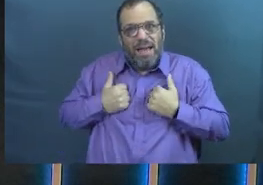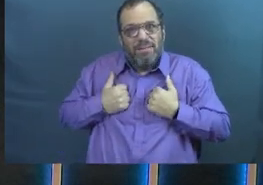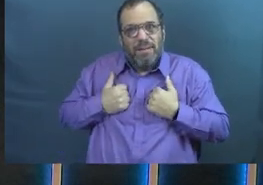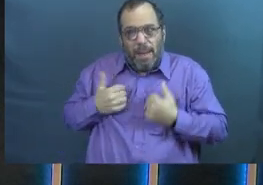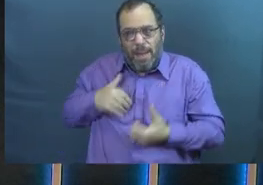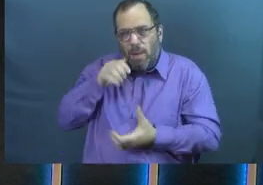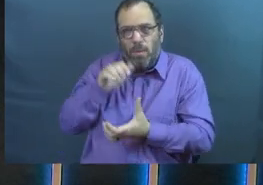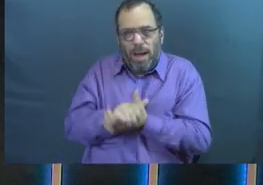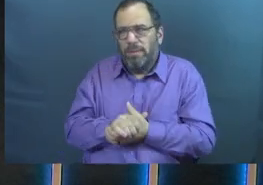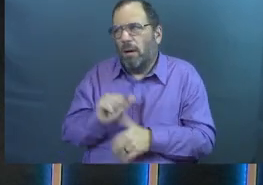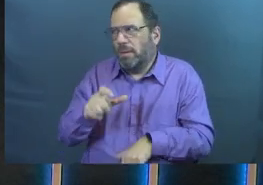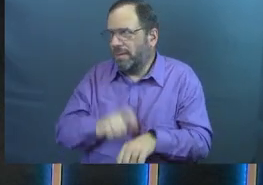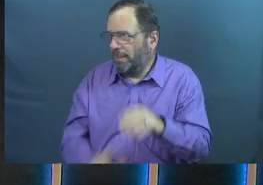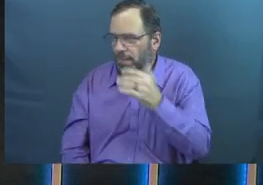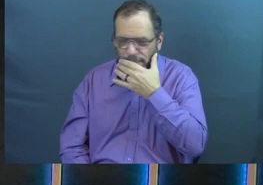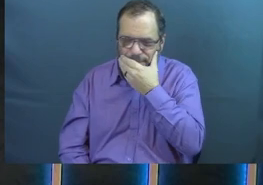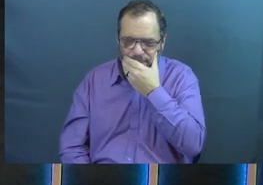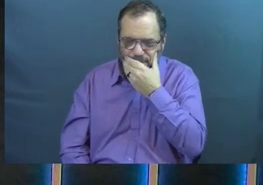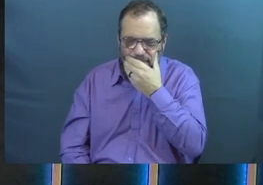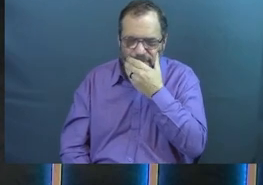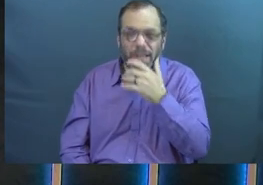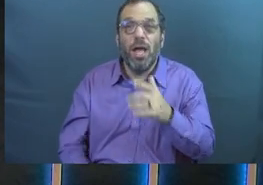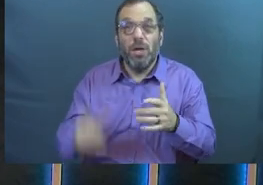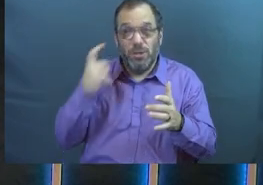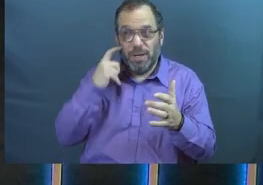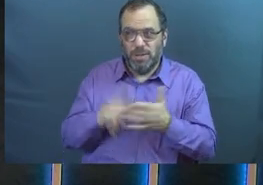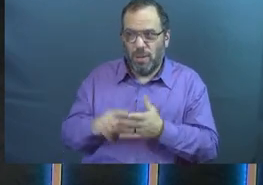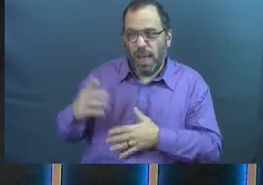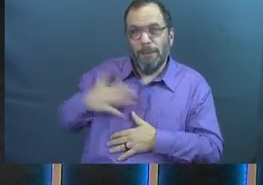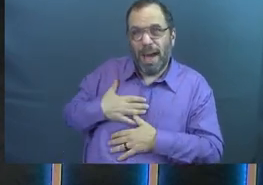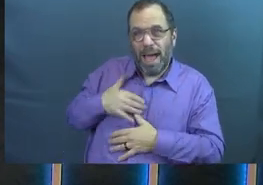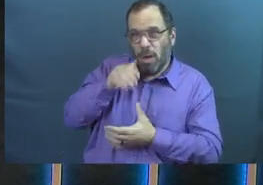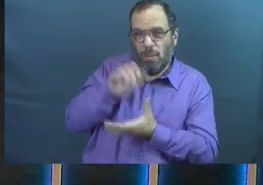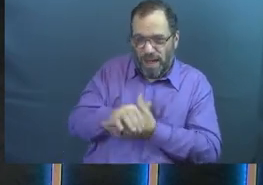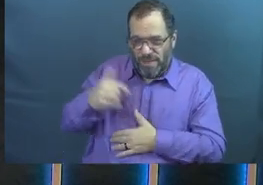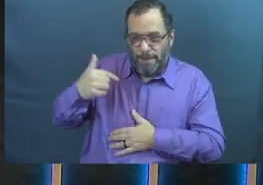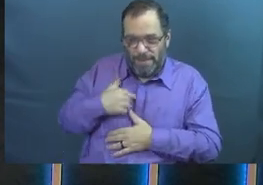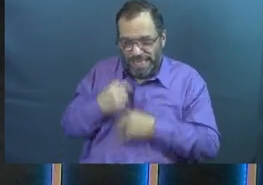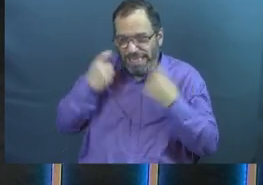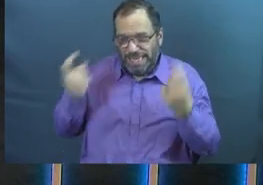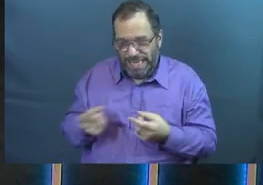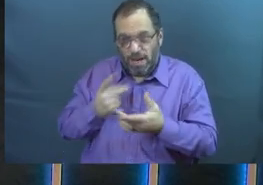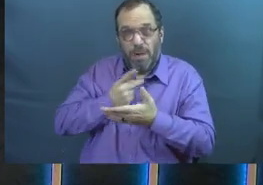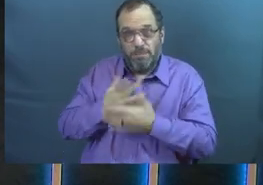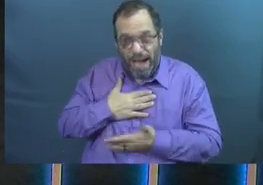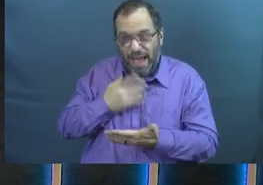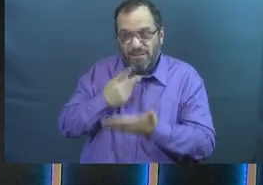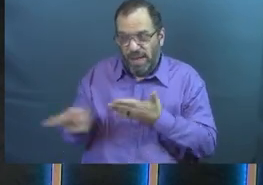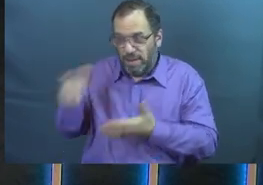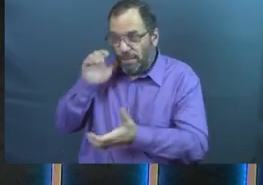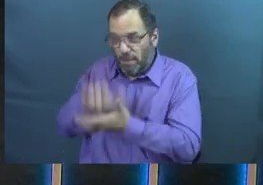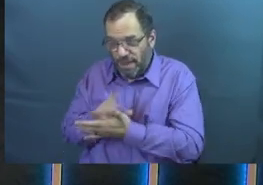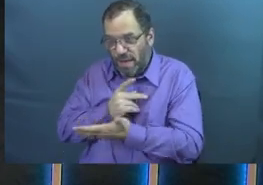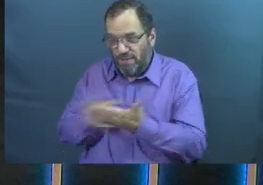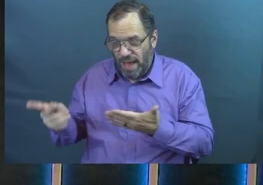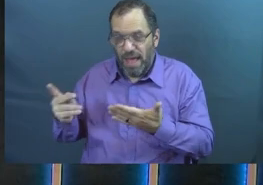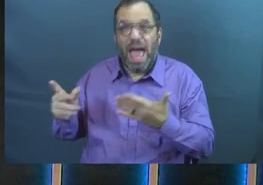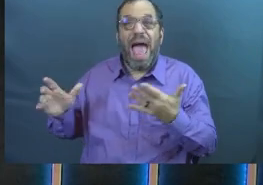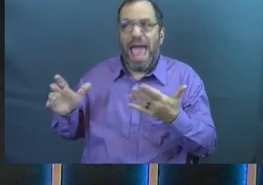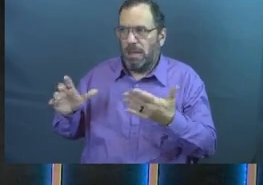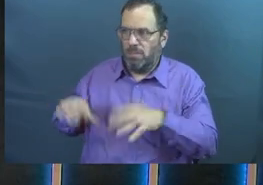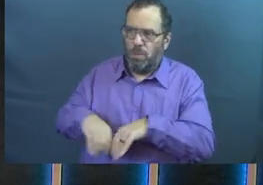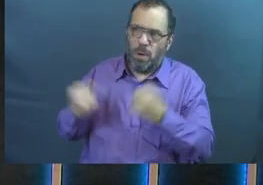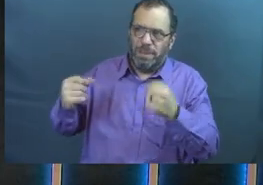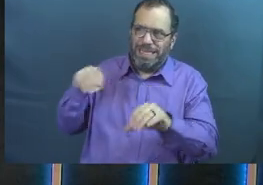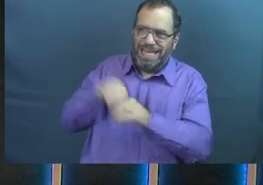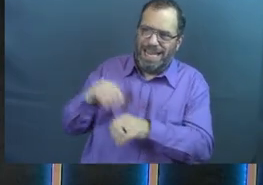those stories, almost all the time in those stories, you can see our own sins, our own personal failures, and the brokenness that we've brought to our